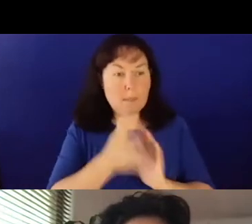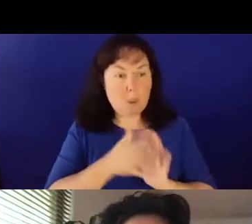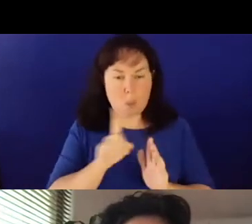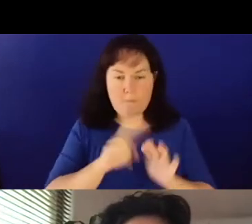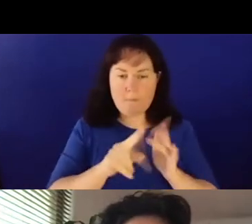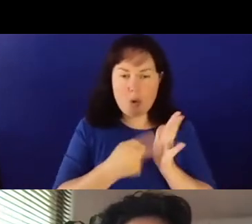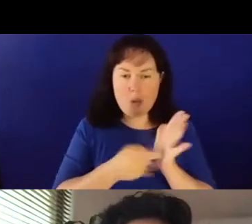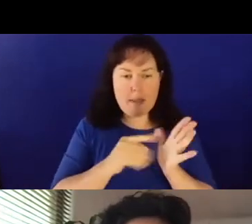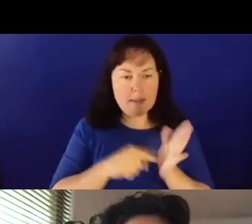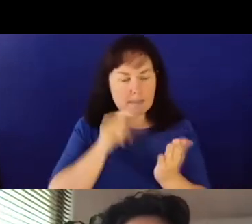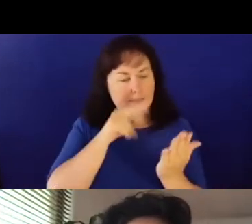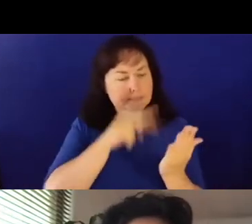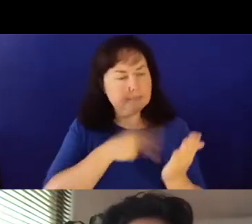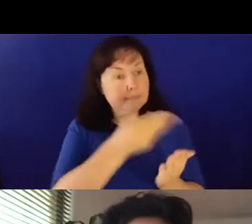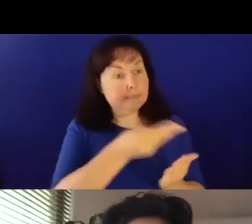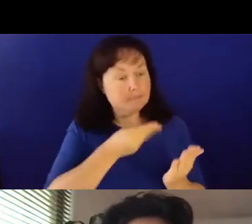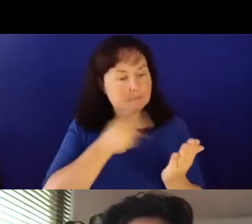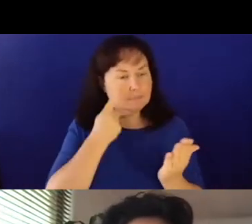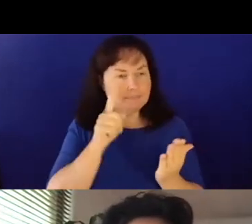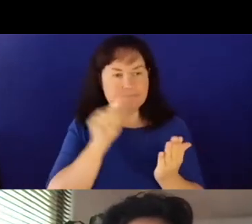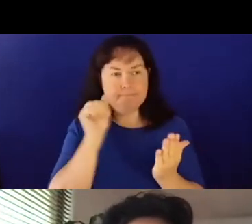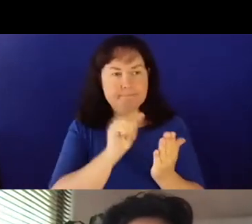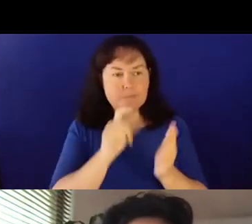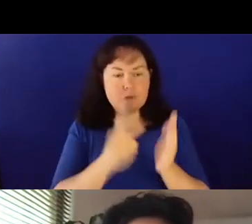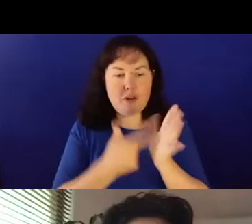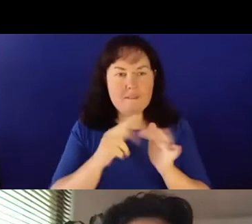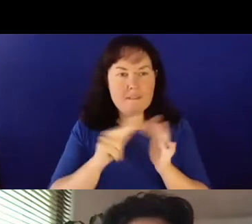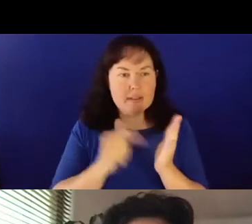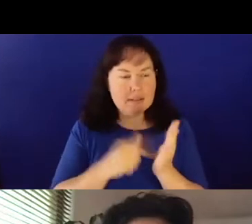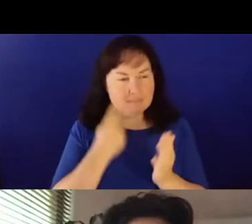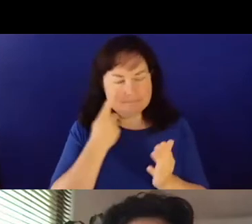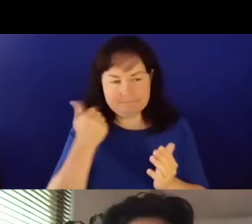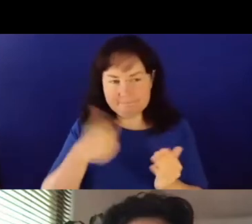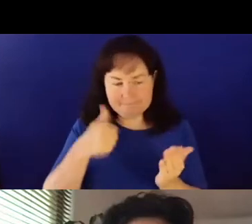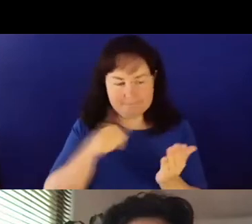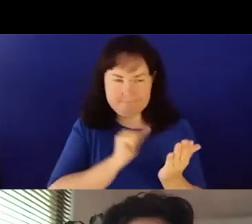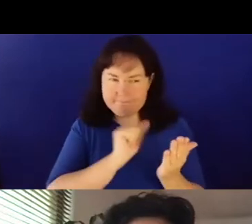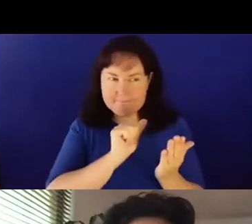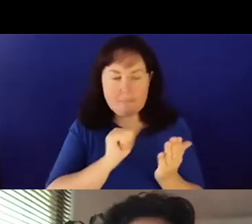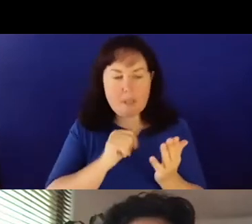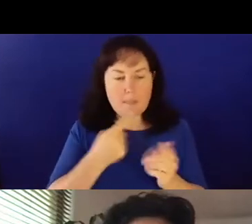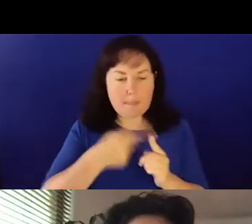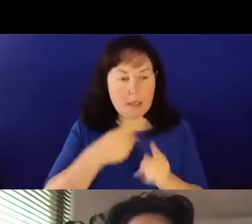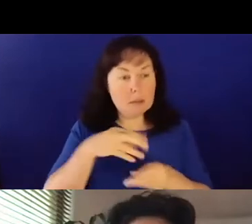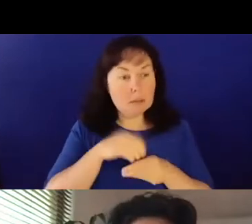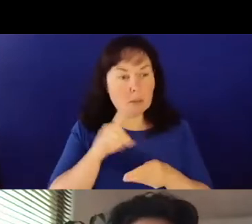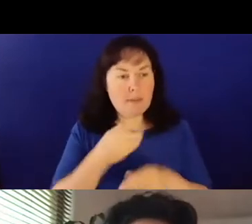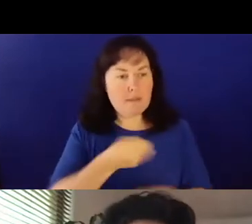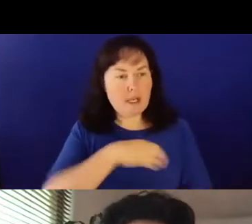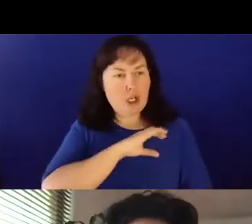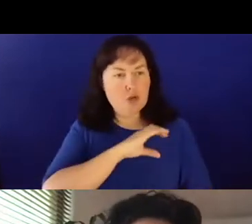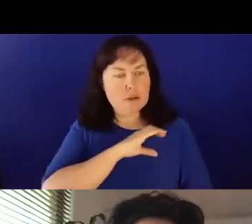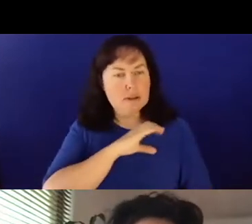by what you submit, and part of that is just having characters